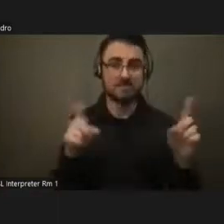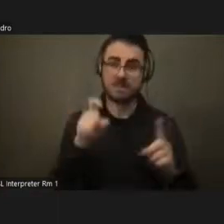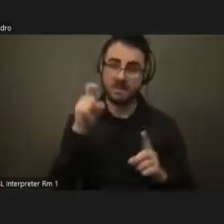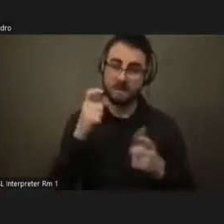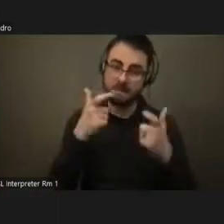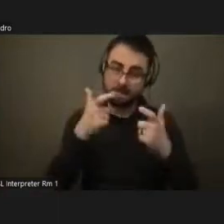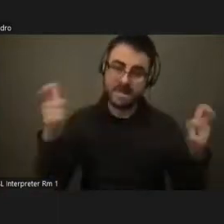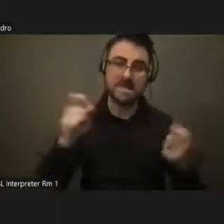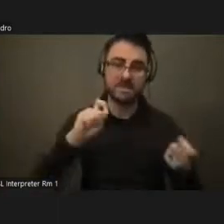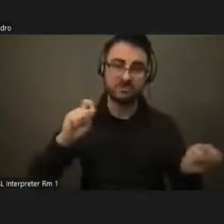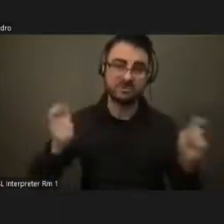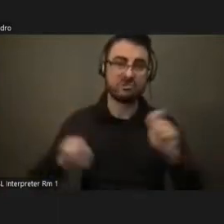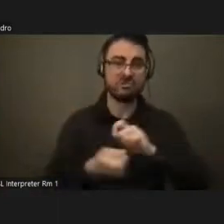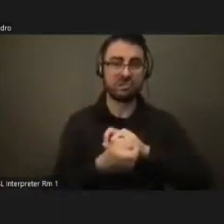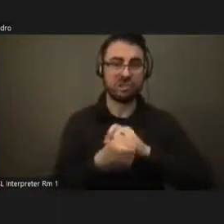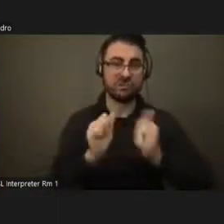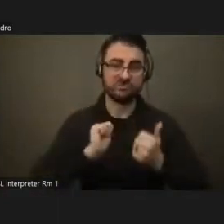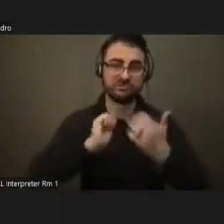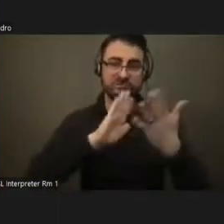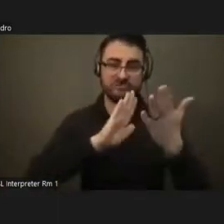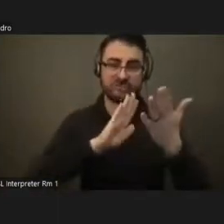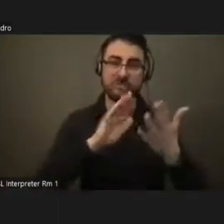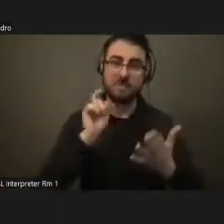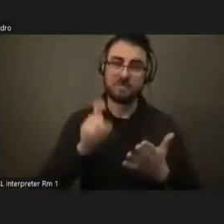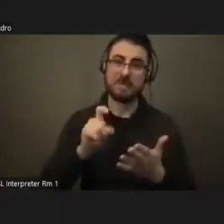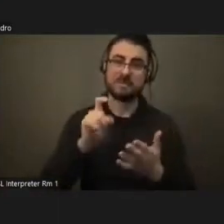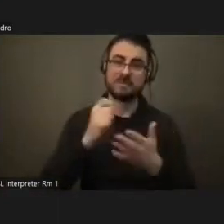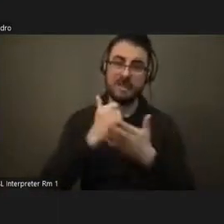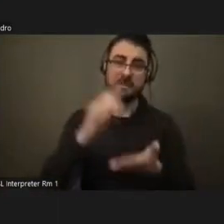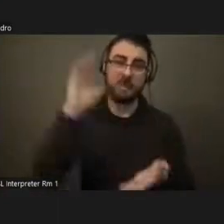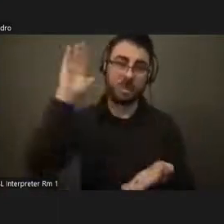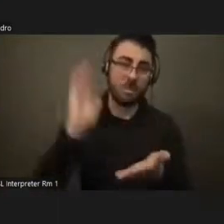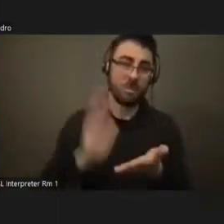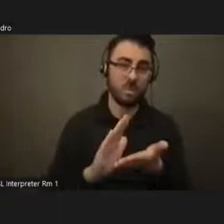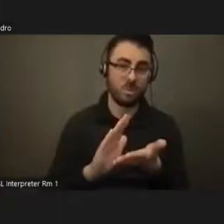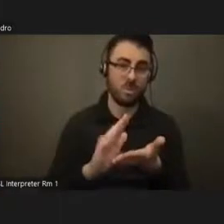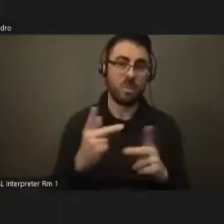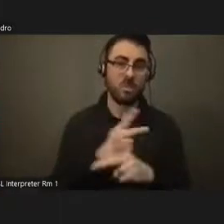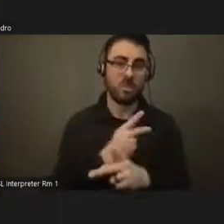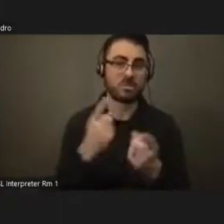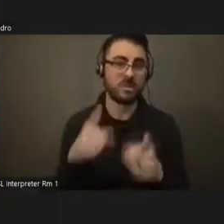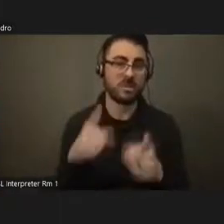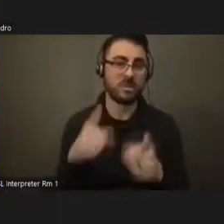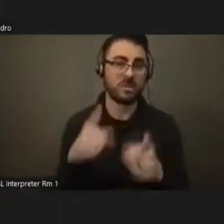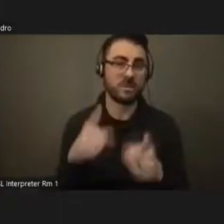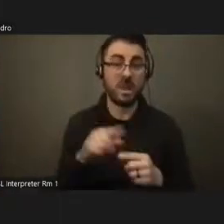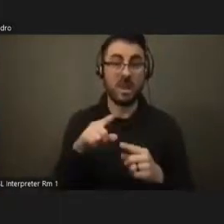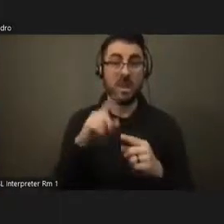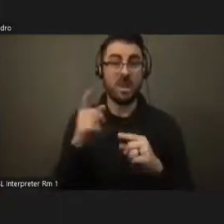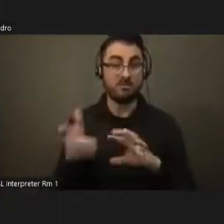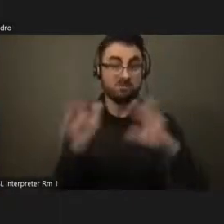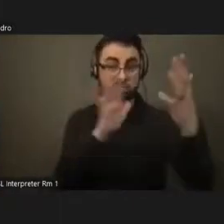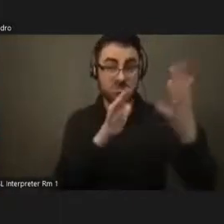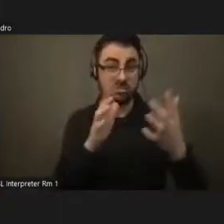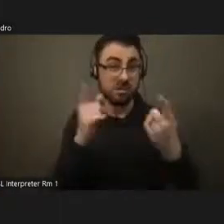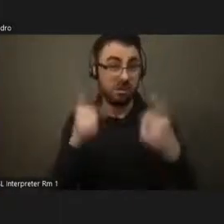avert the worst of what's to come. And we know that climate catastrophe will come. And when it does, I hope that the board